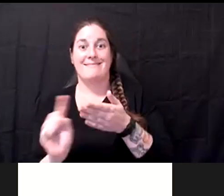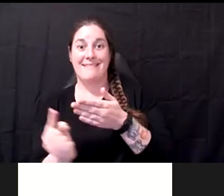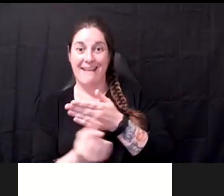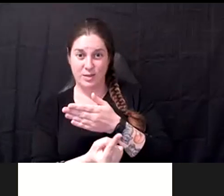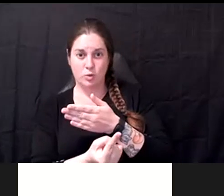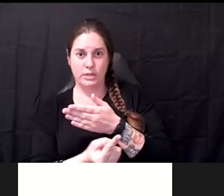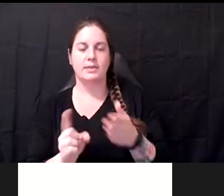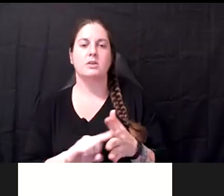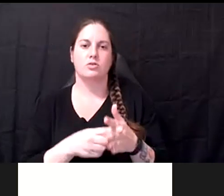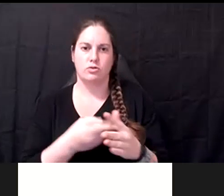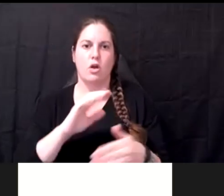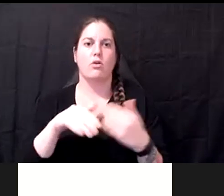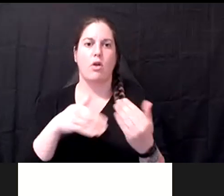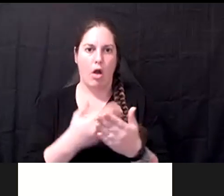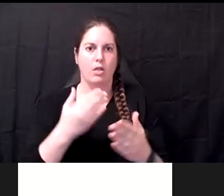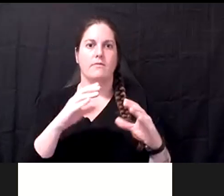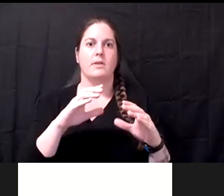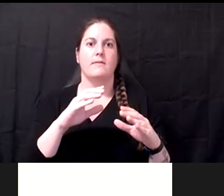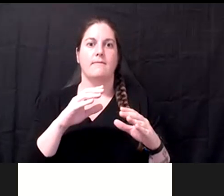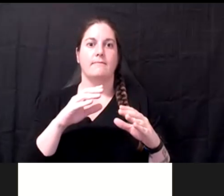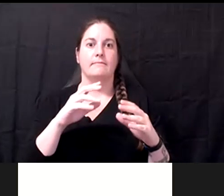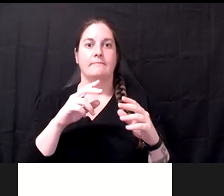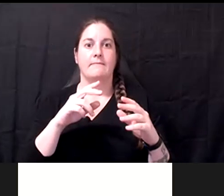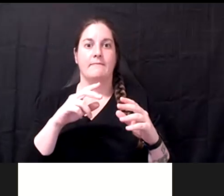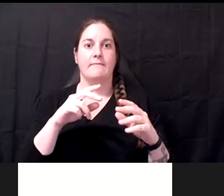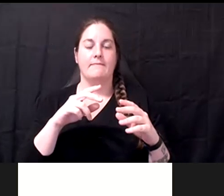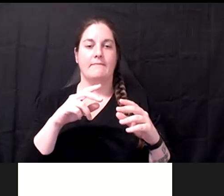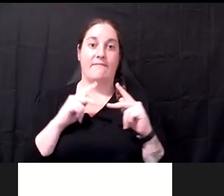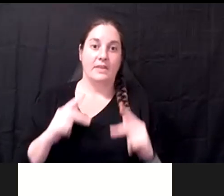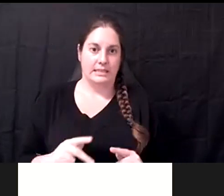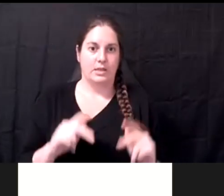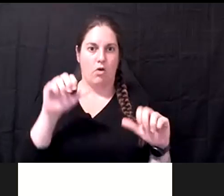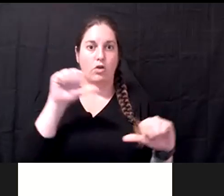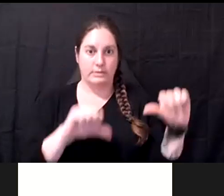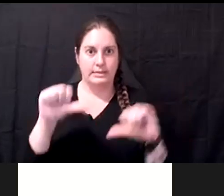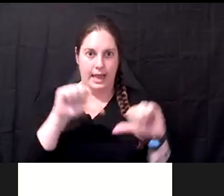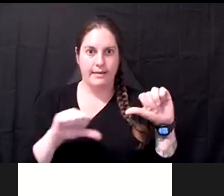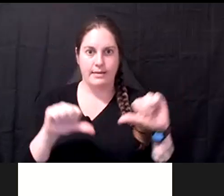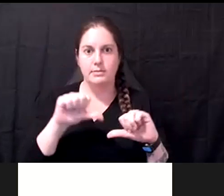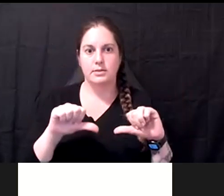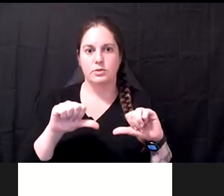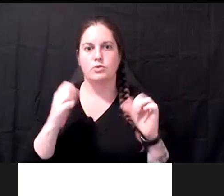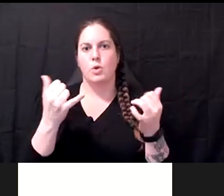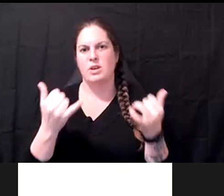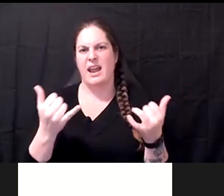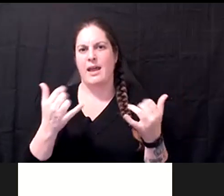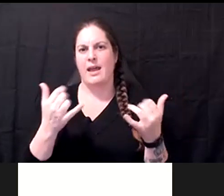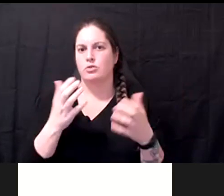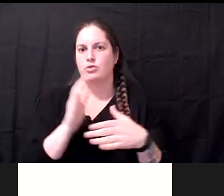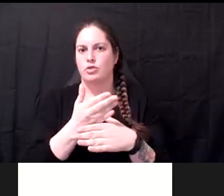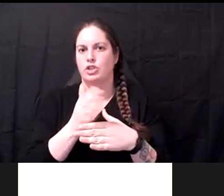the actual physical science. Okay, so let me go ahead and share my screen.